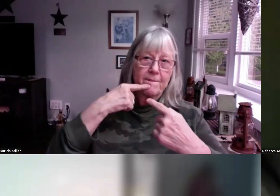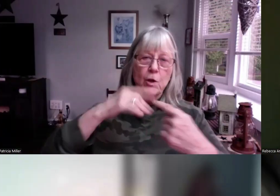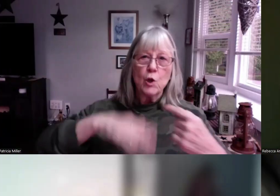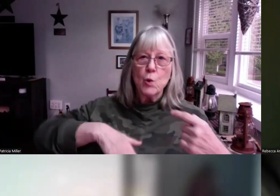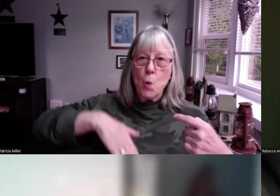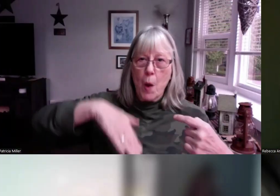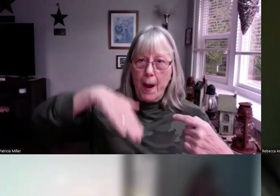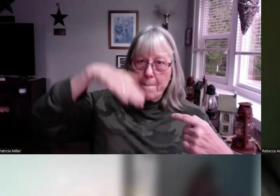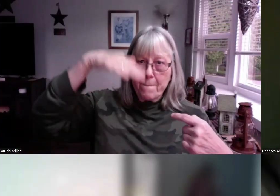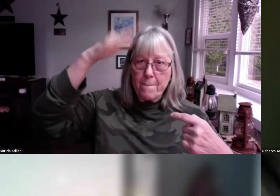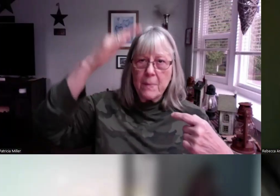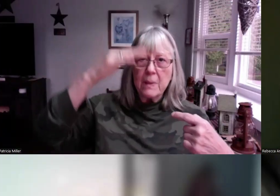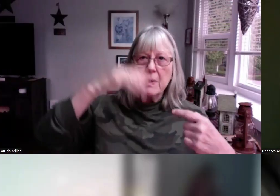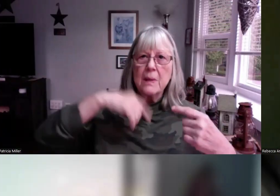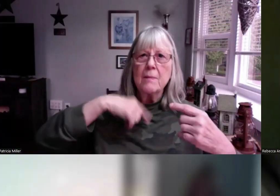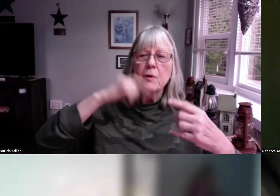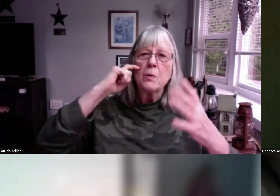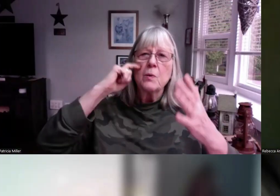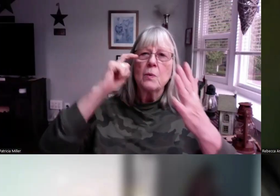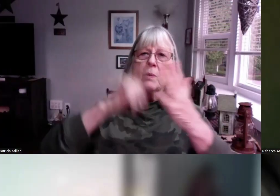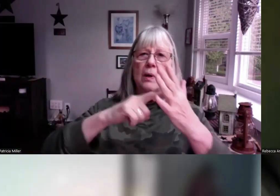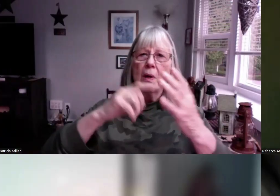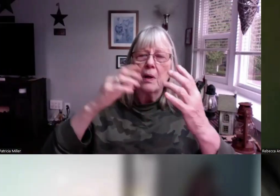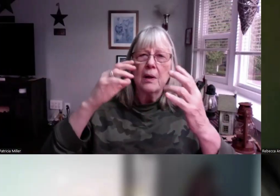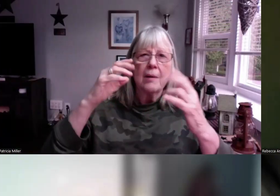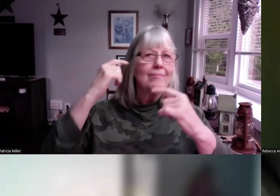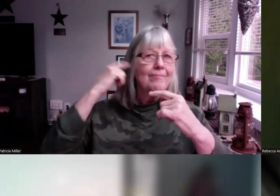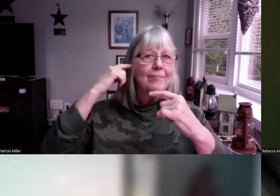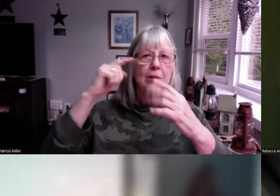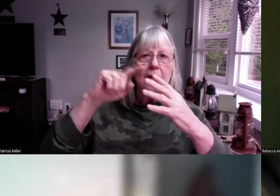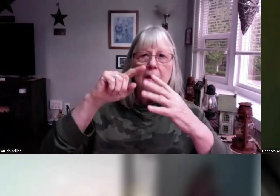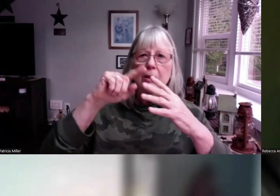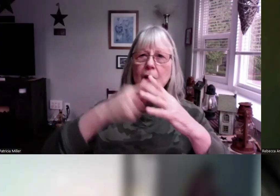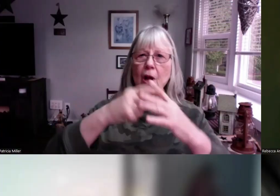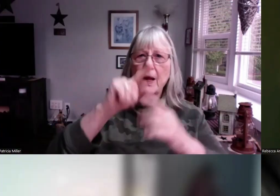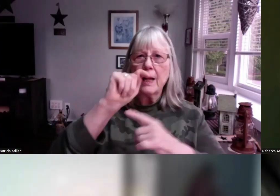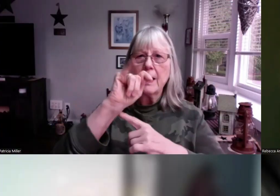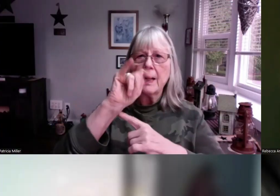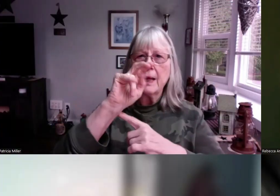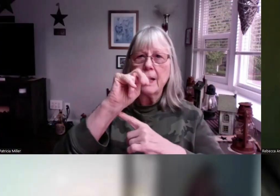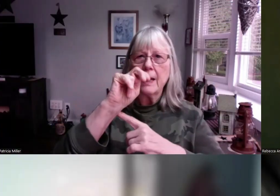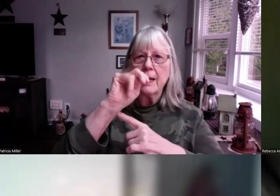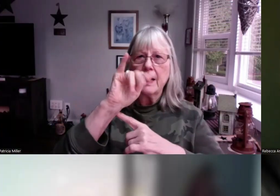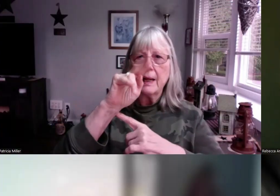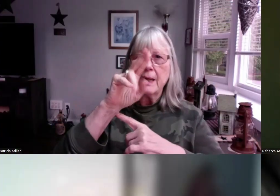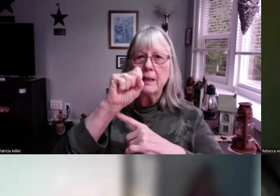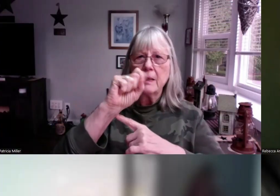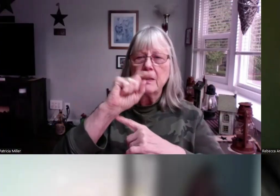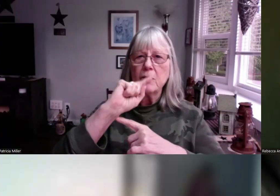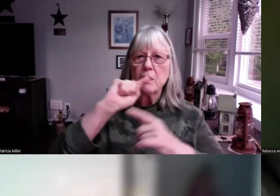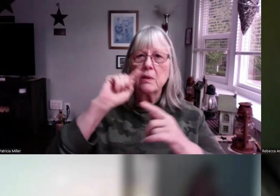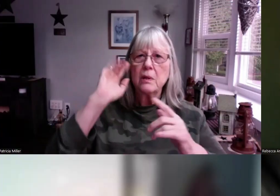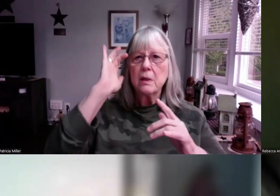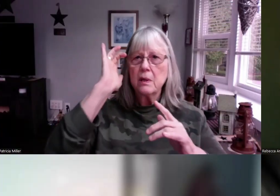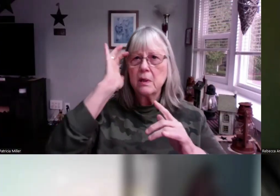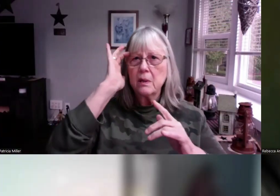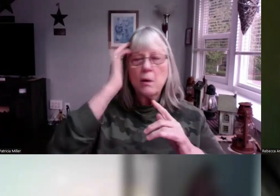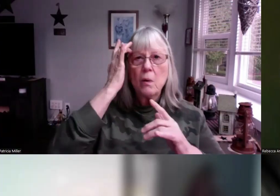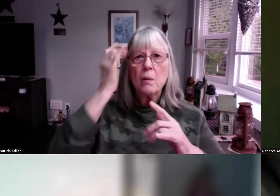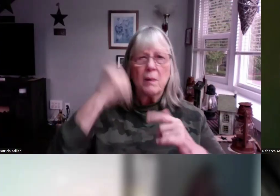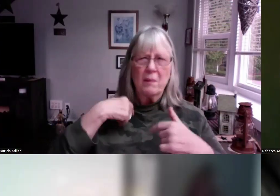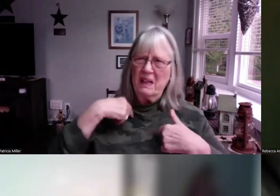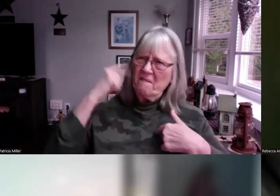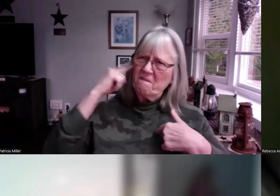matches. Now, I was born deaf, and I have grown up noticing that I'm starting to have some